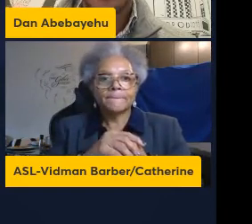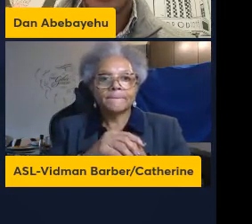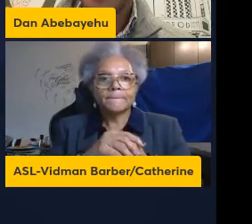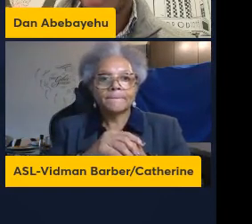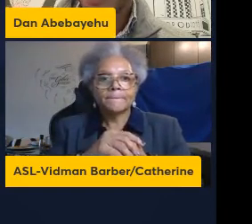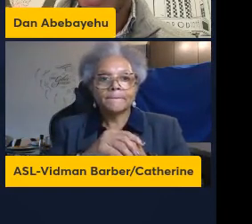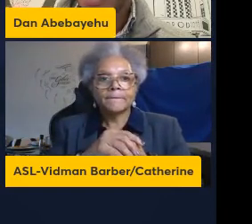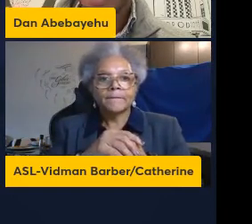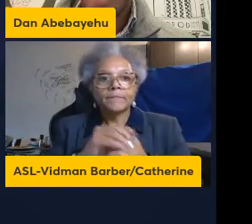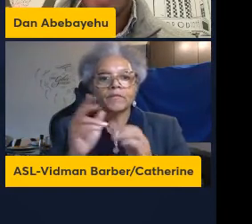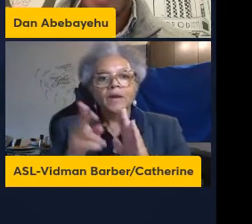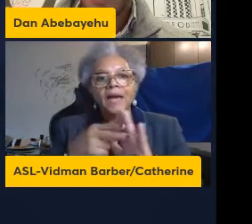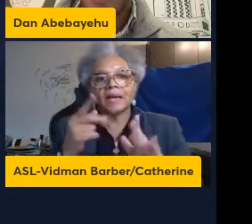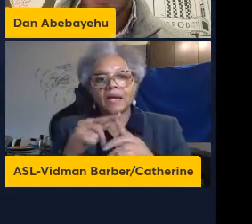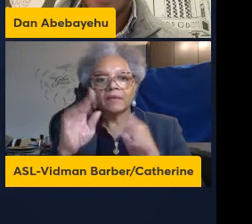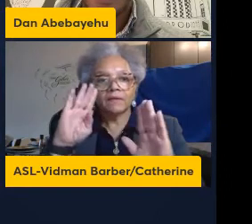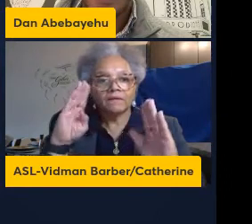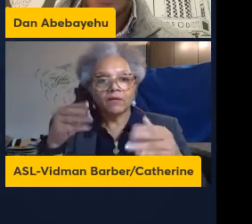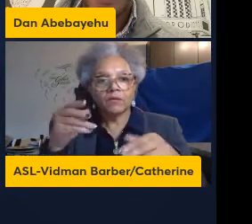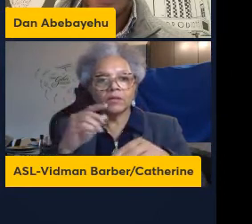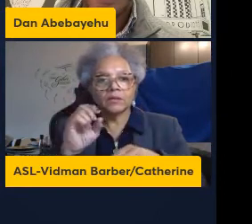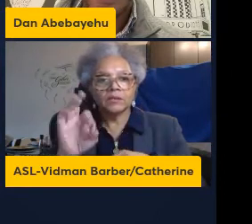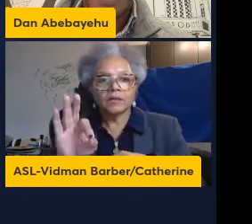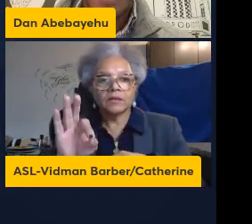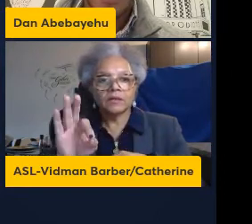highlight the focus of my work.